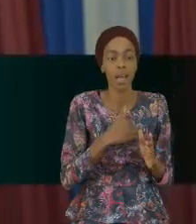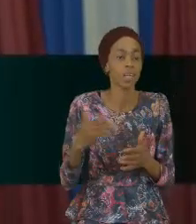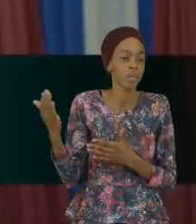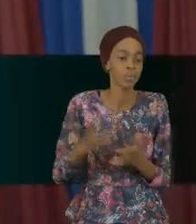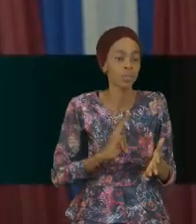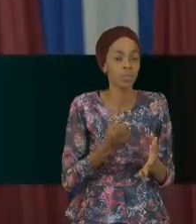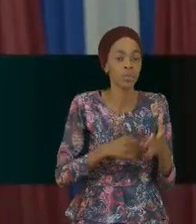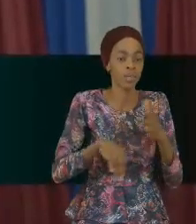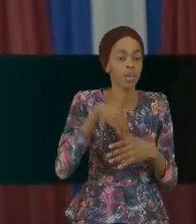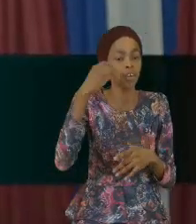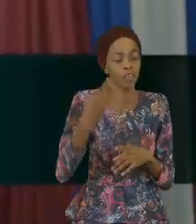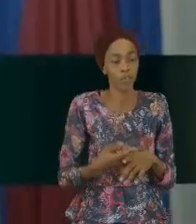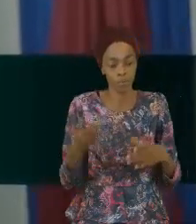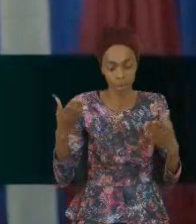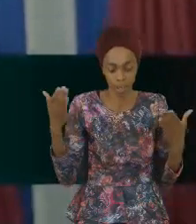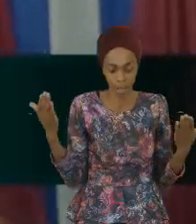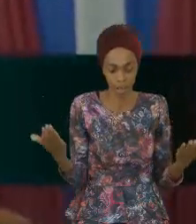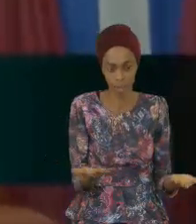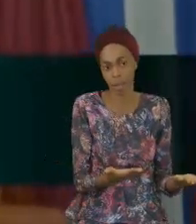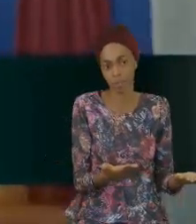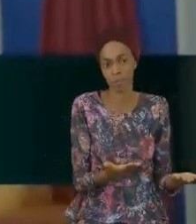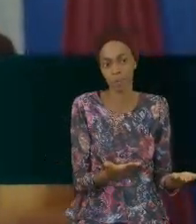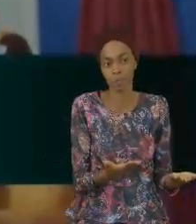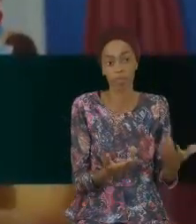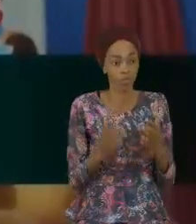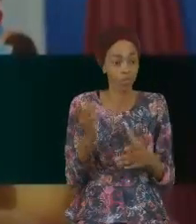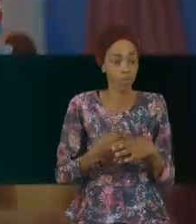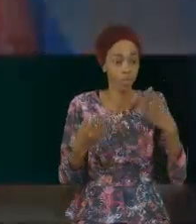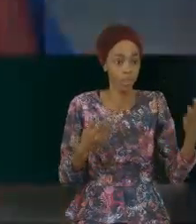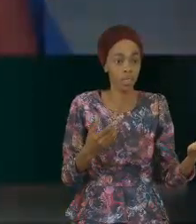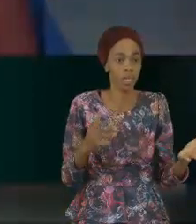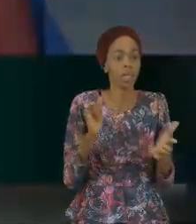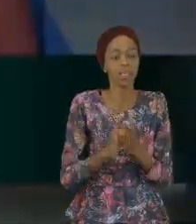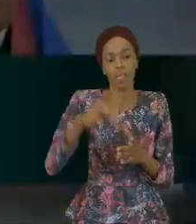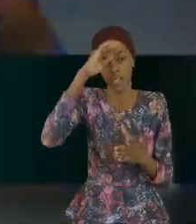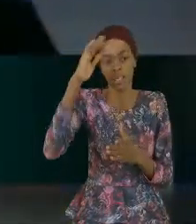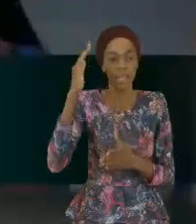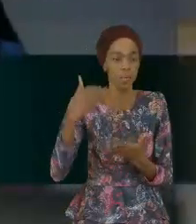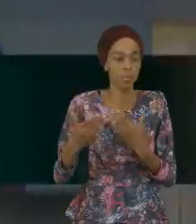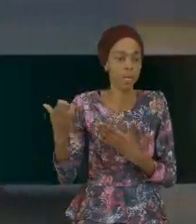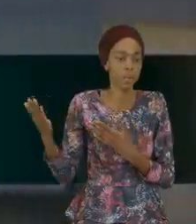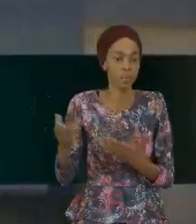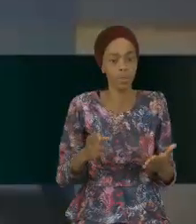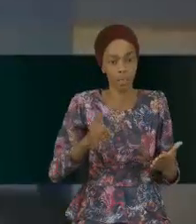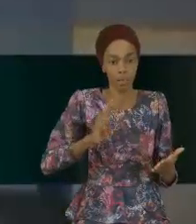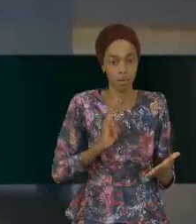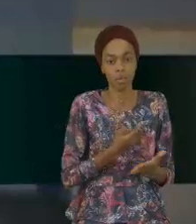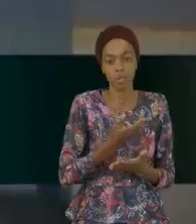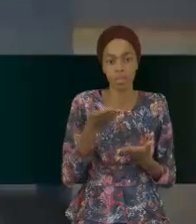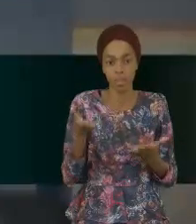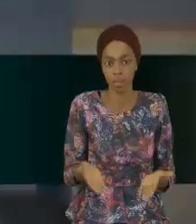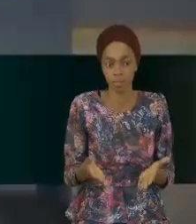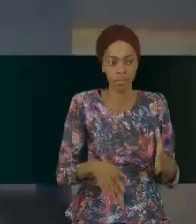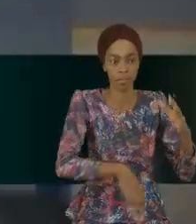thence. Look at that. He brought us out from thence that he might bring us in.